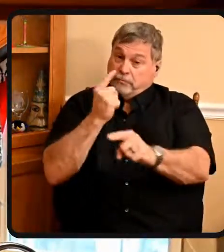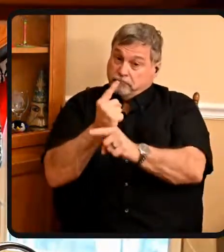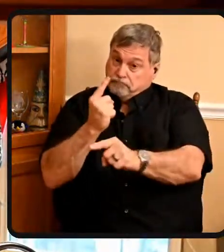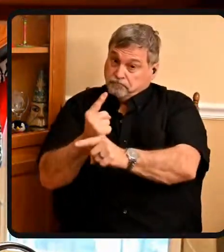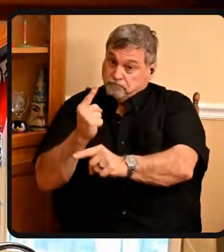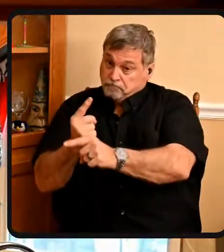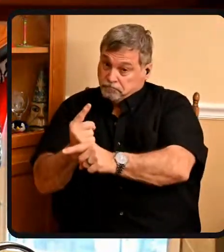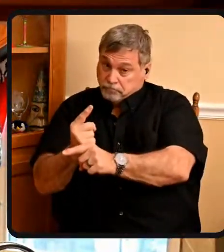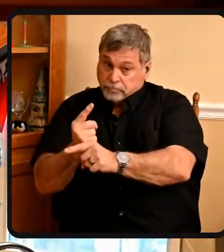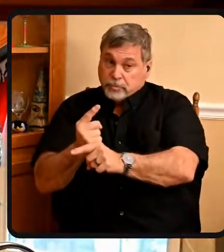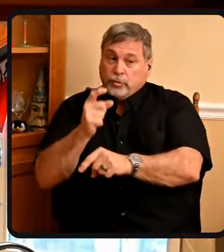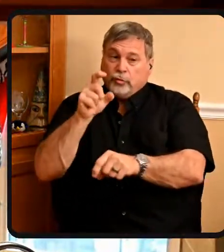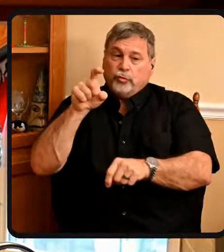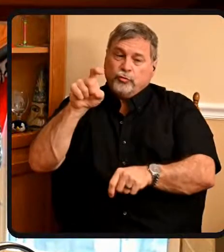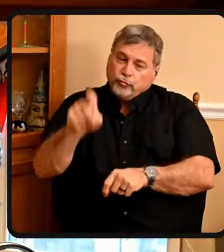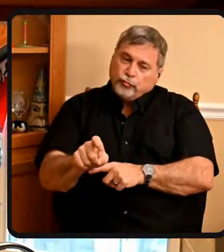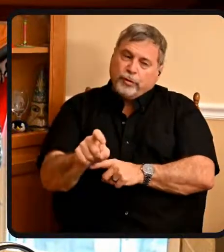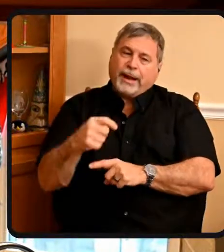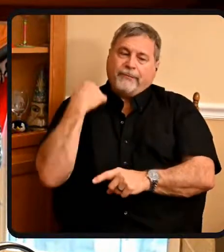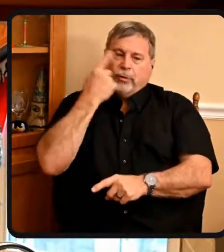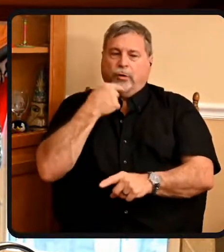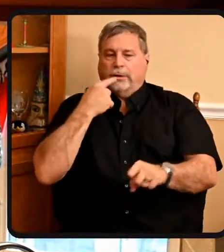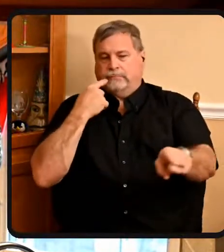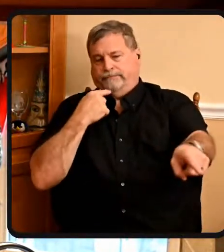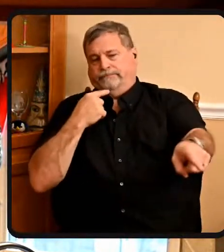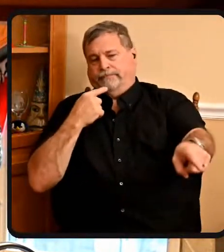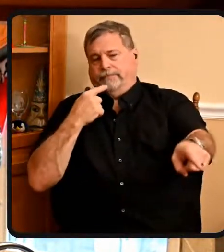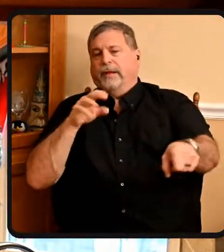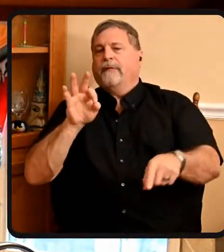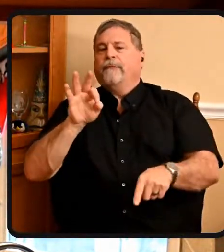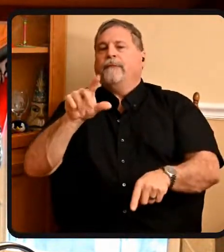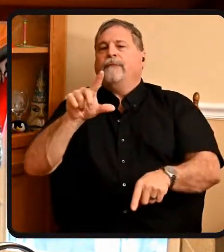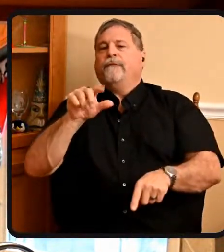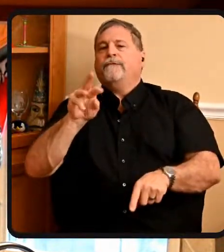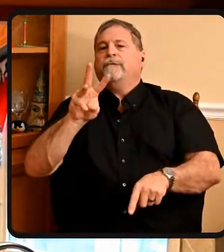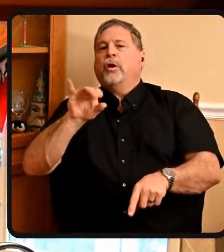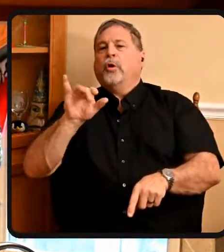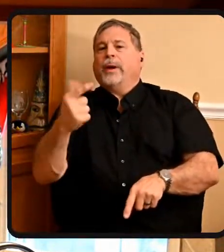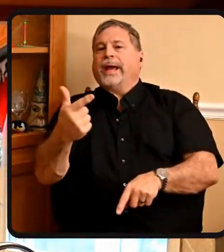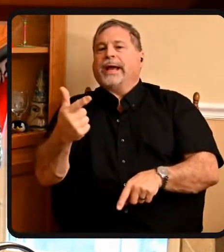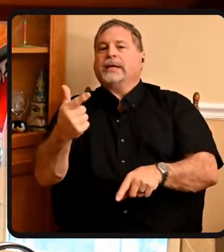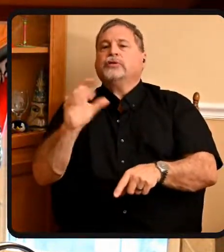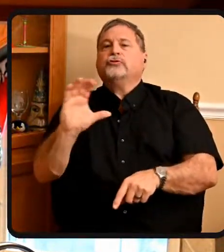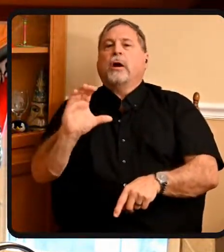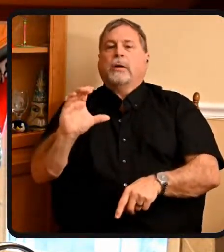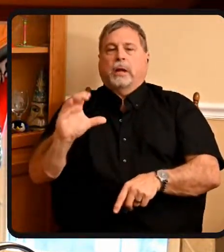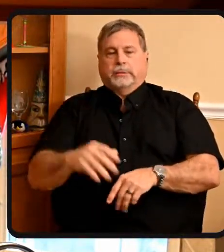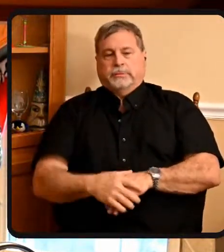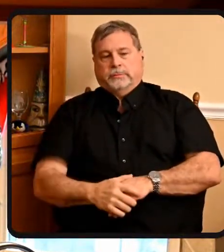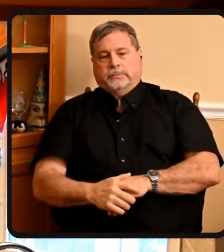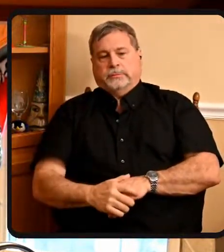if you've done this correctly, you should have a nice flowing chocolate.